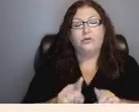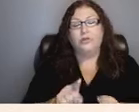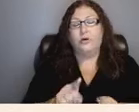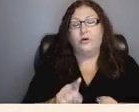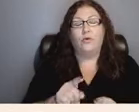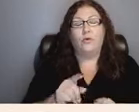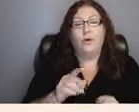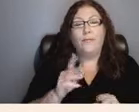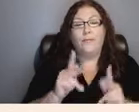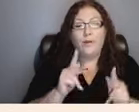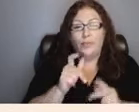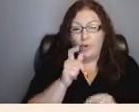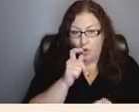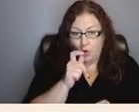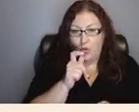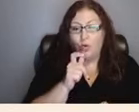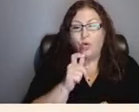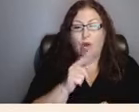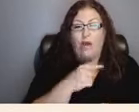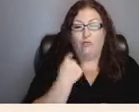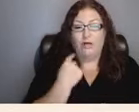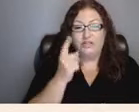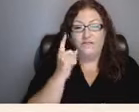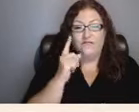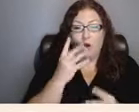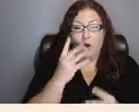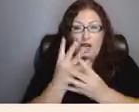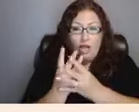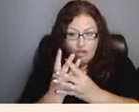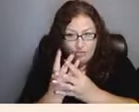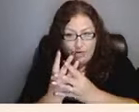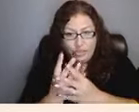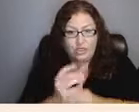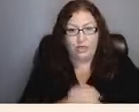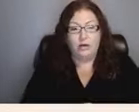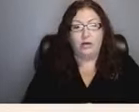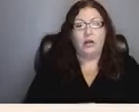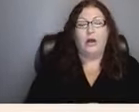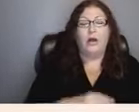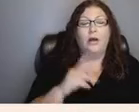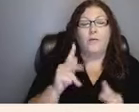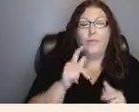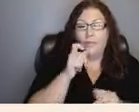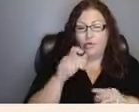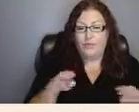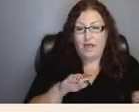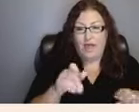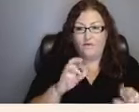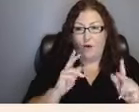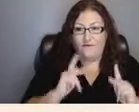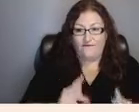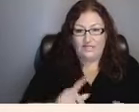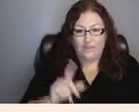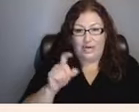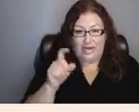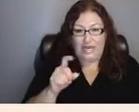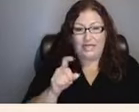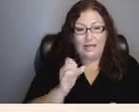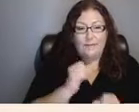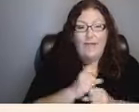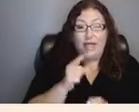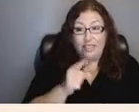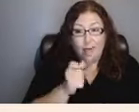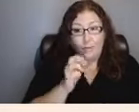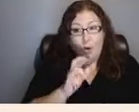individuals who are at substantial risk of incarceration, individuals whose behaviors or physical needs place them or their caregiver